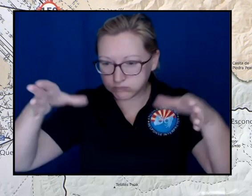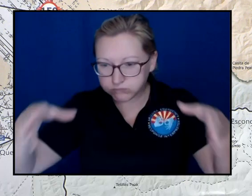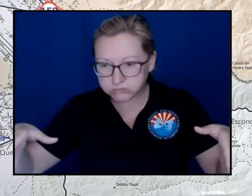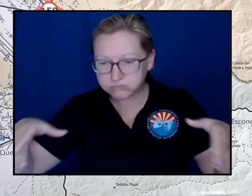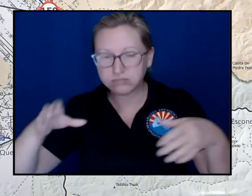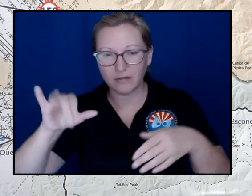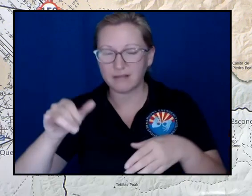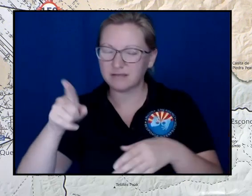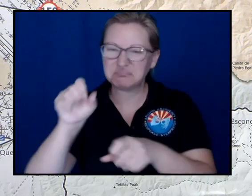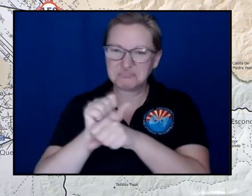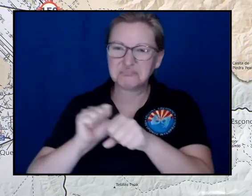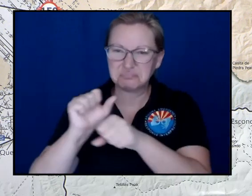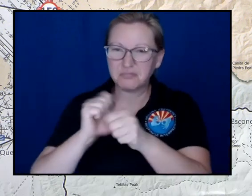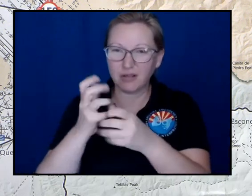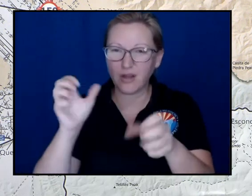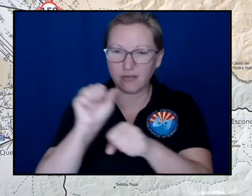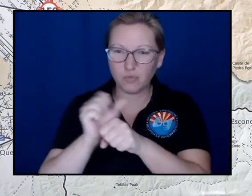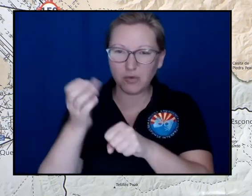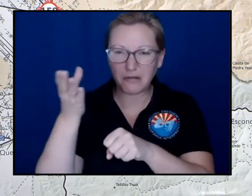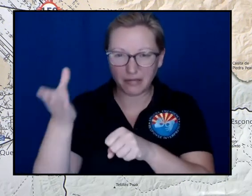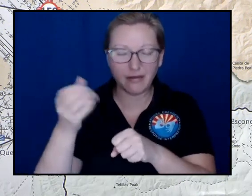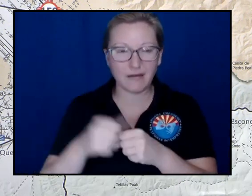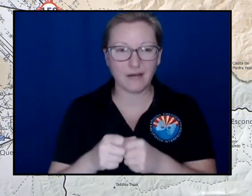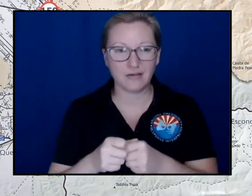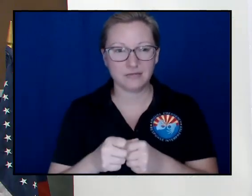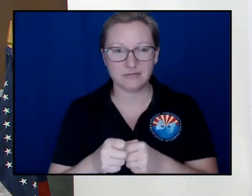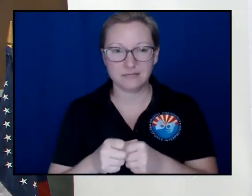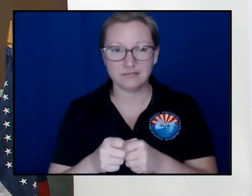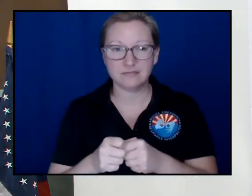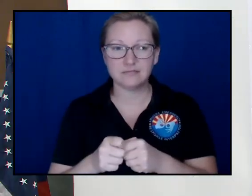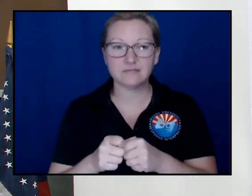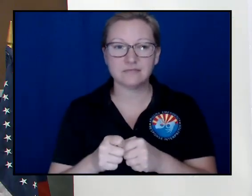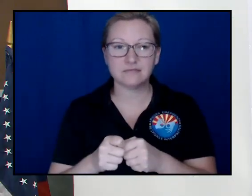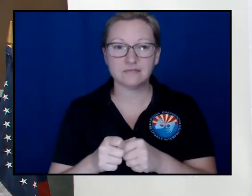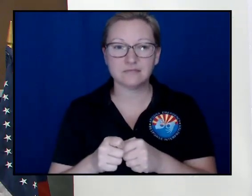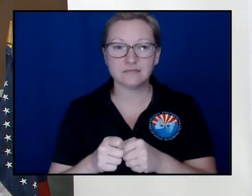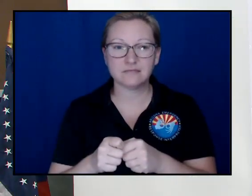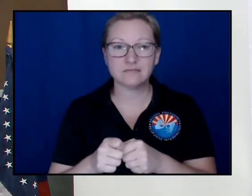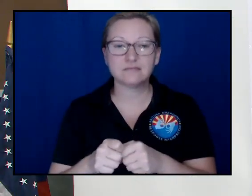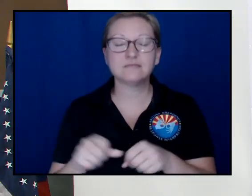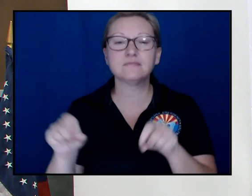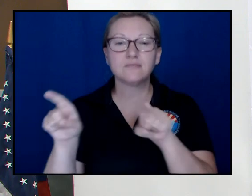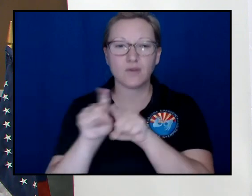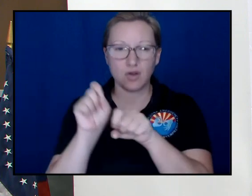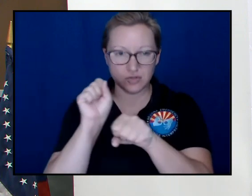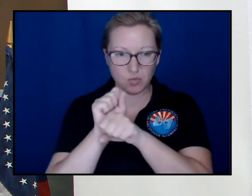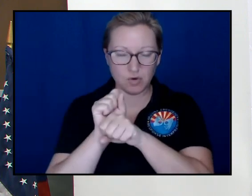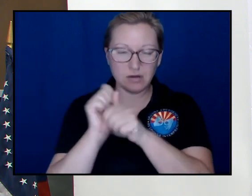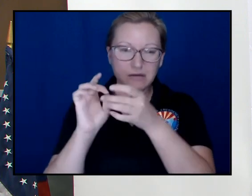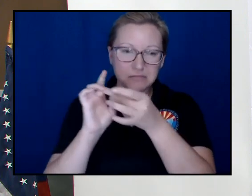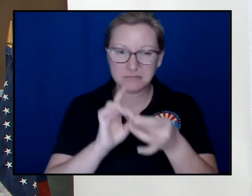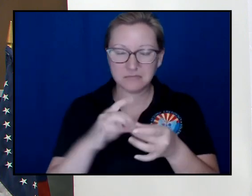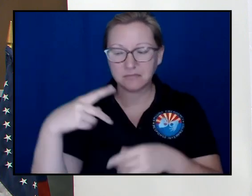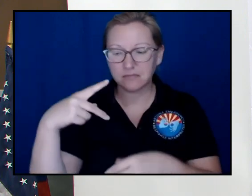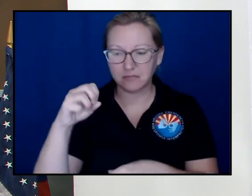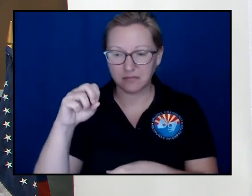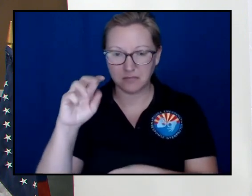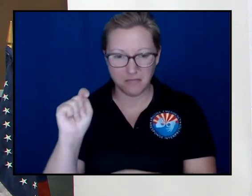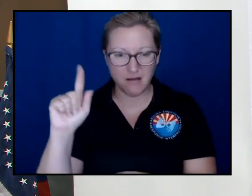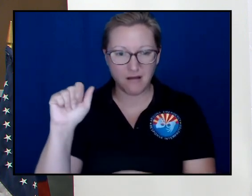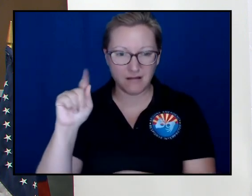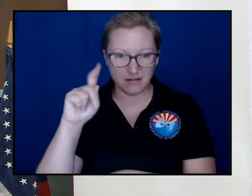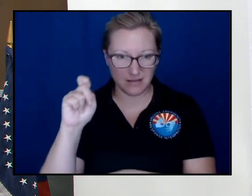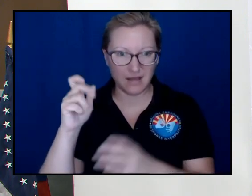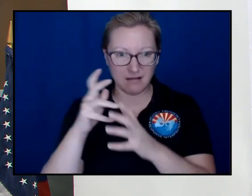several days as well. So these folks have also been working with the public quite a bit, just assessing needs and